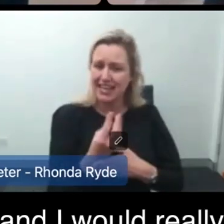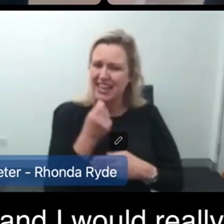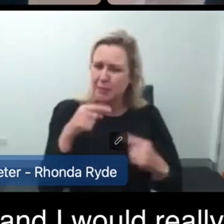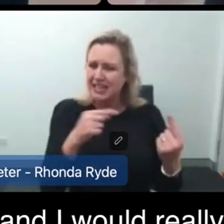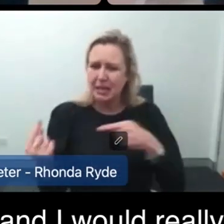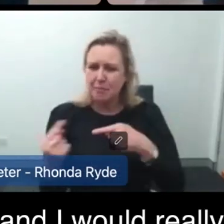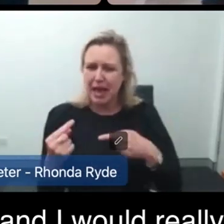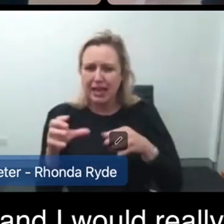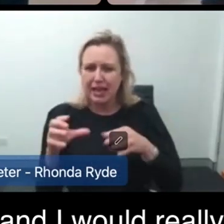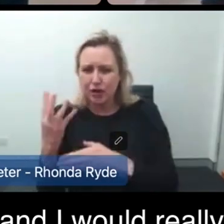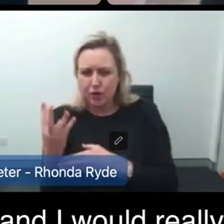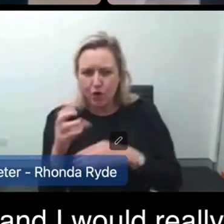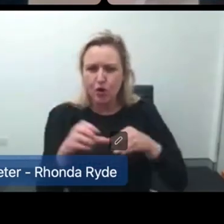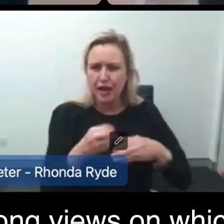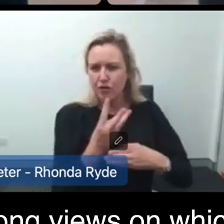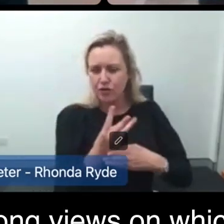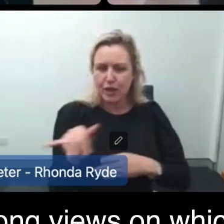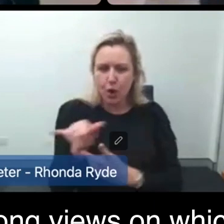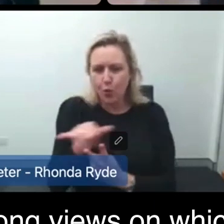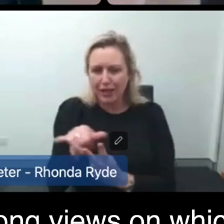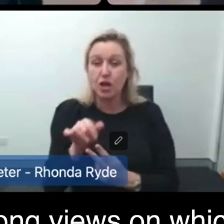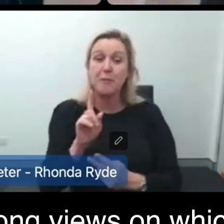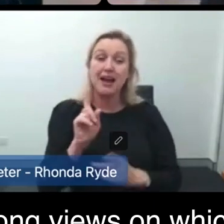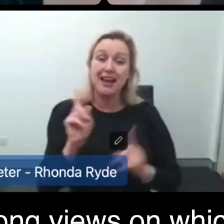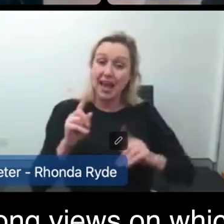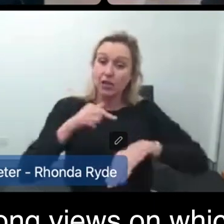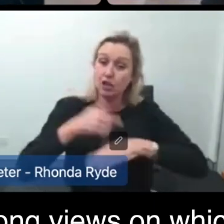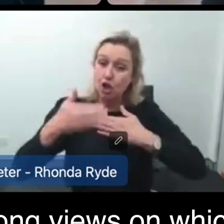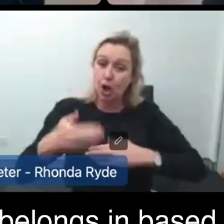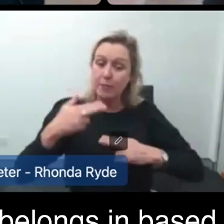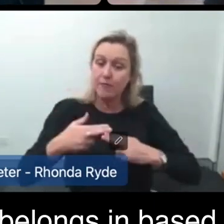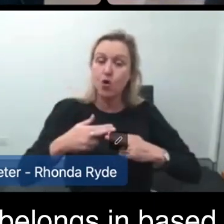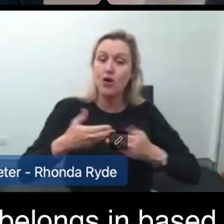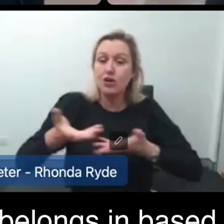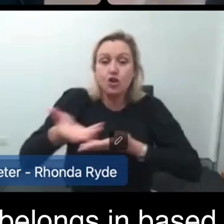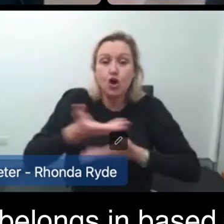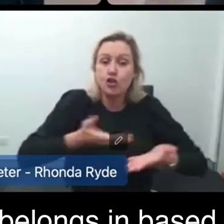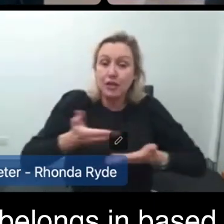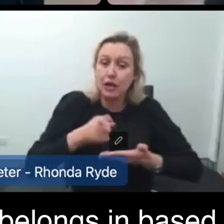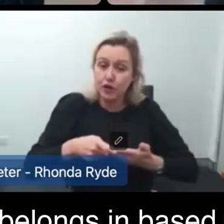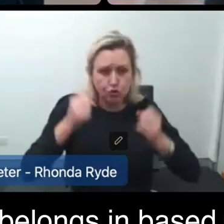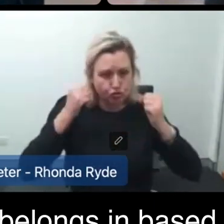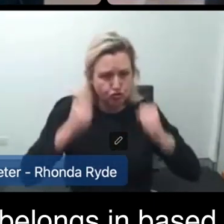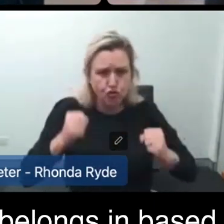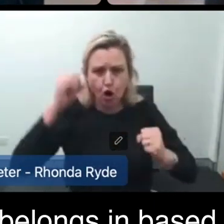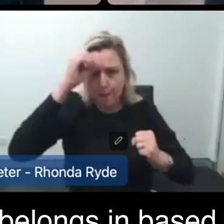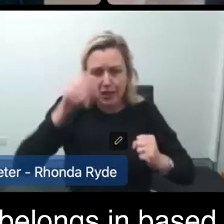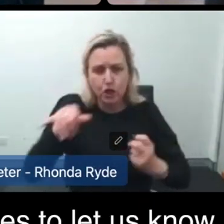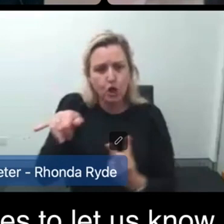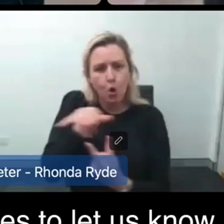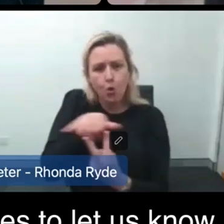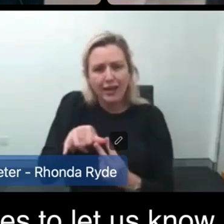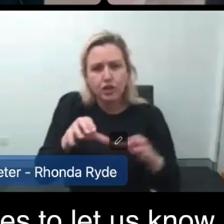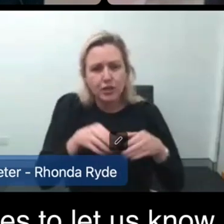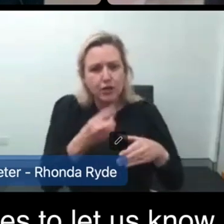is a consultation period, and I would really encourage you, if you have strong views on which category you think that that service belongs in based